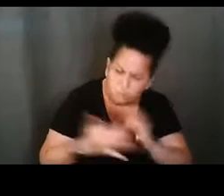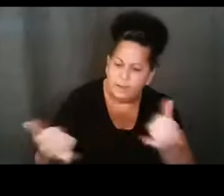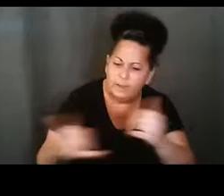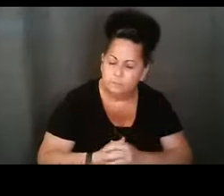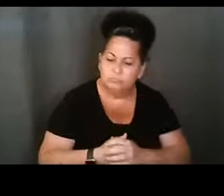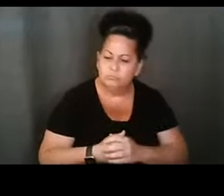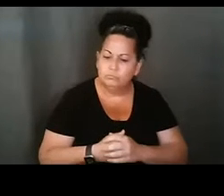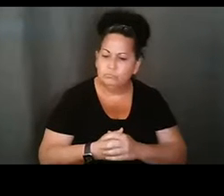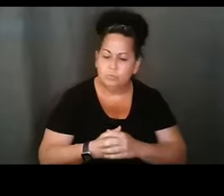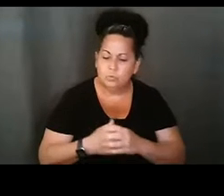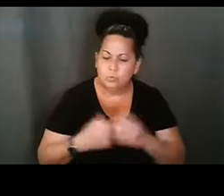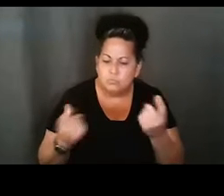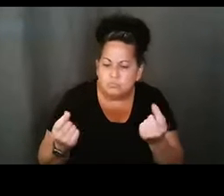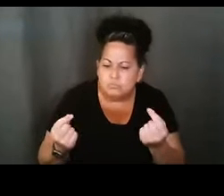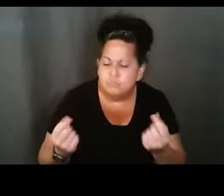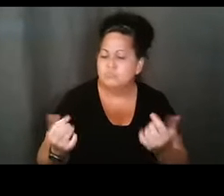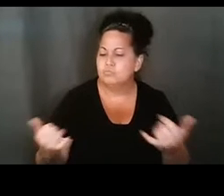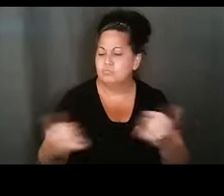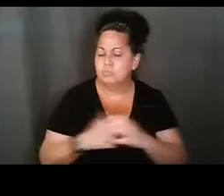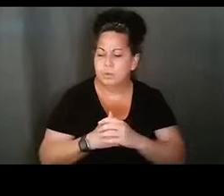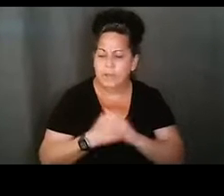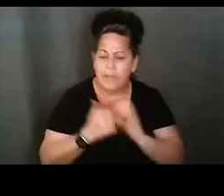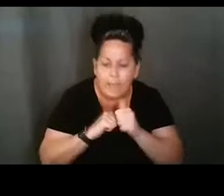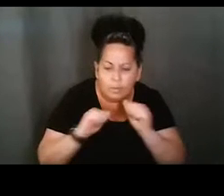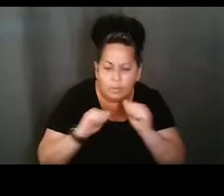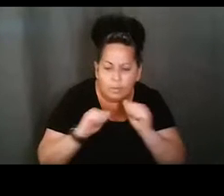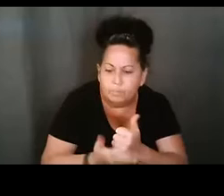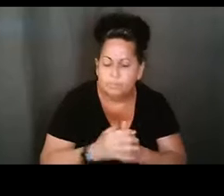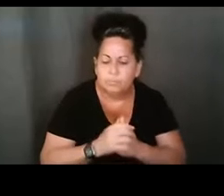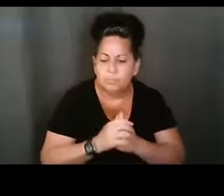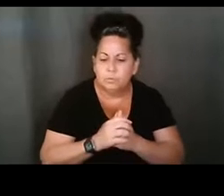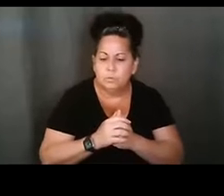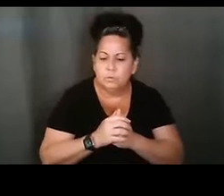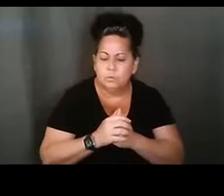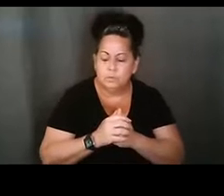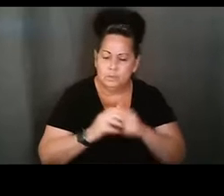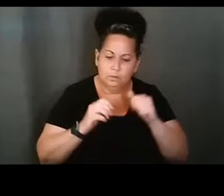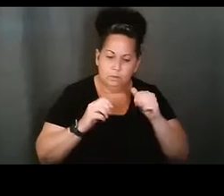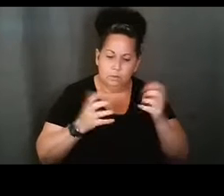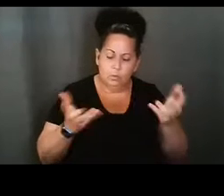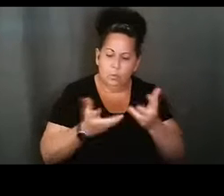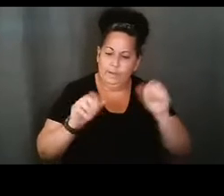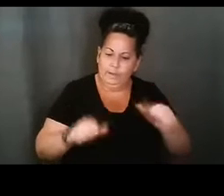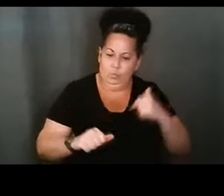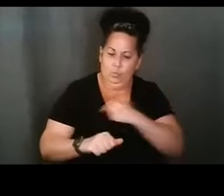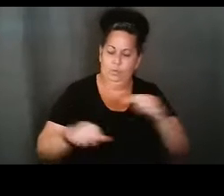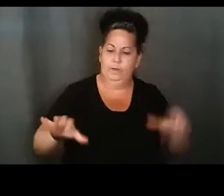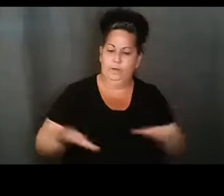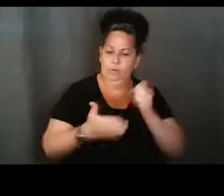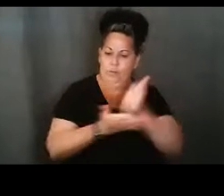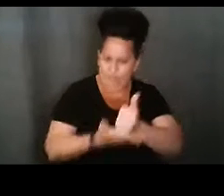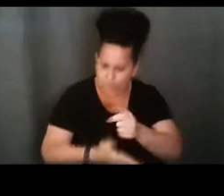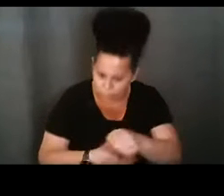did we accomplish today? Well, you know, how can I help you? What can we do to get you back on track?